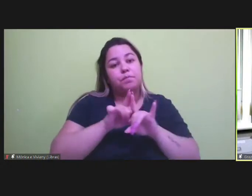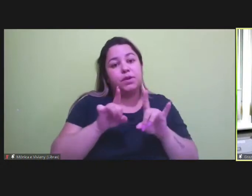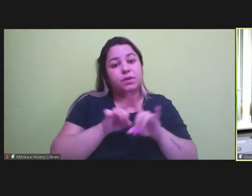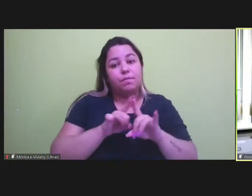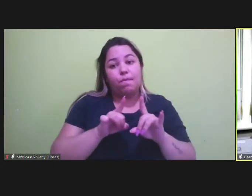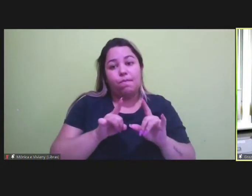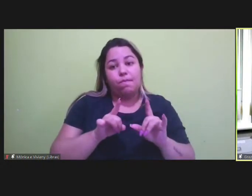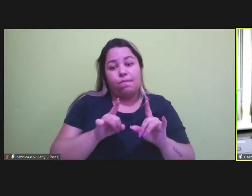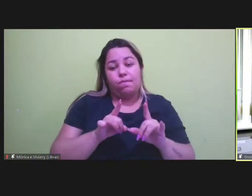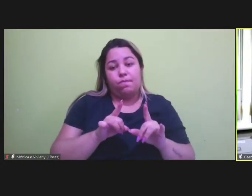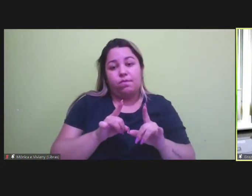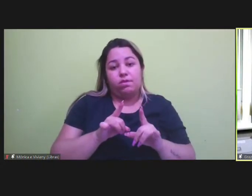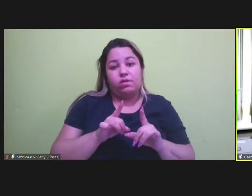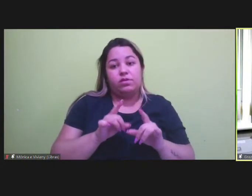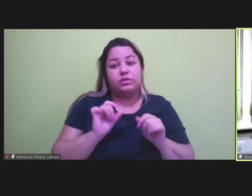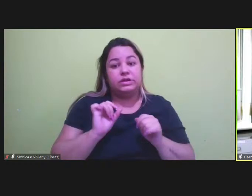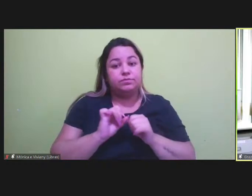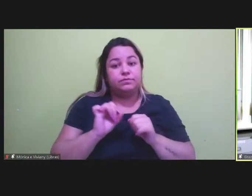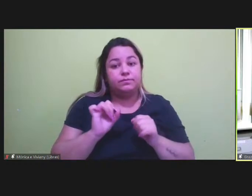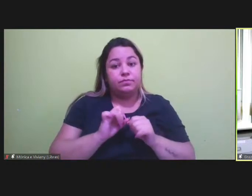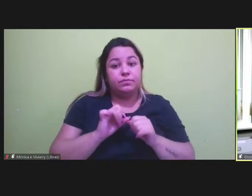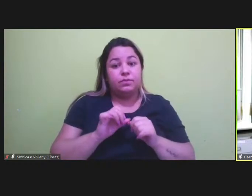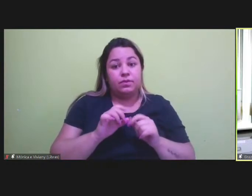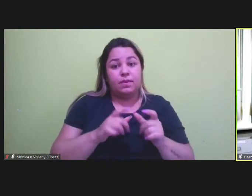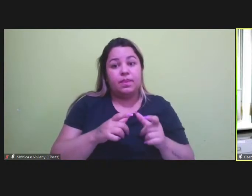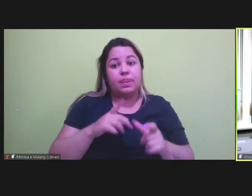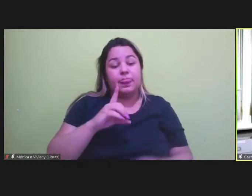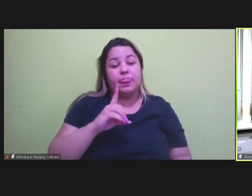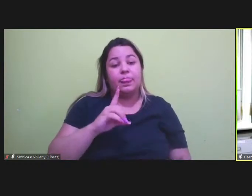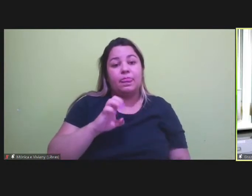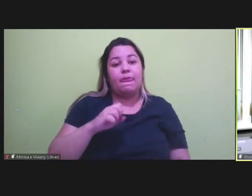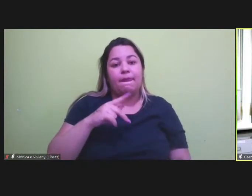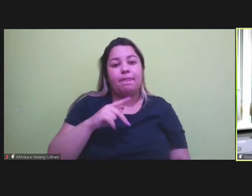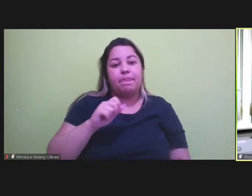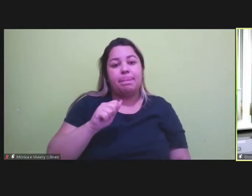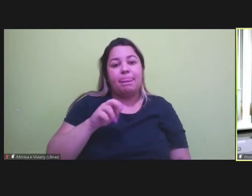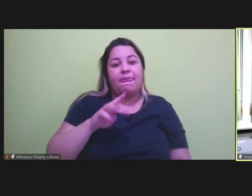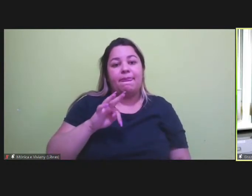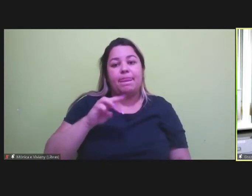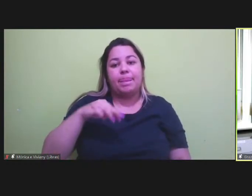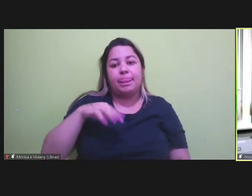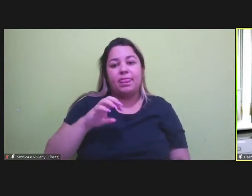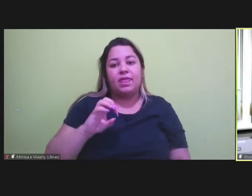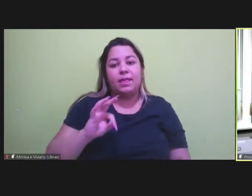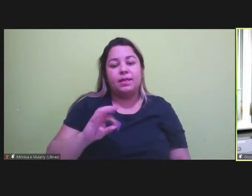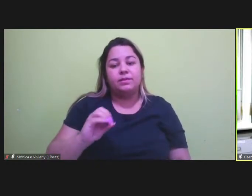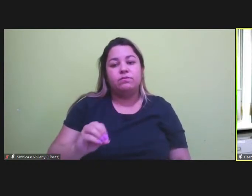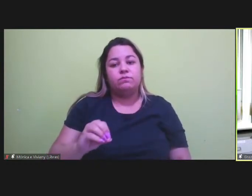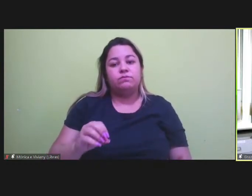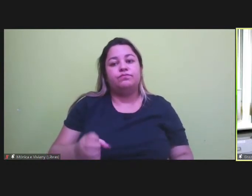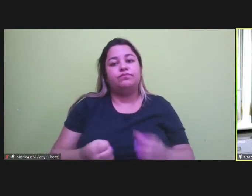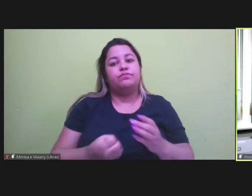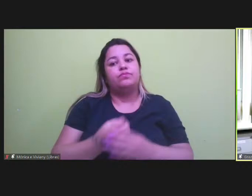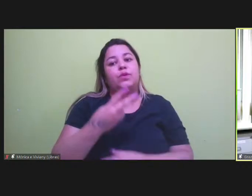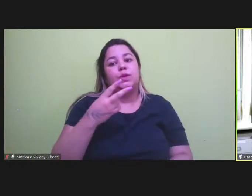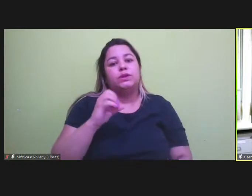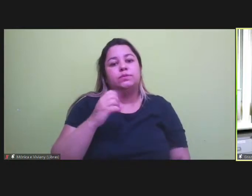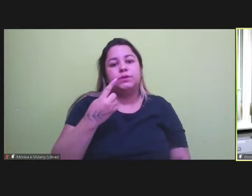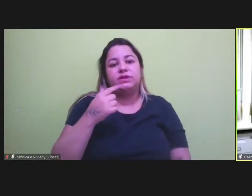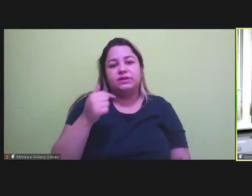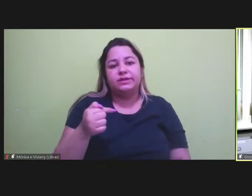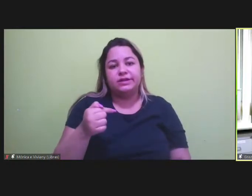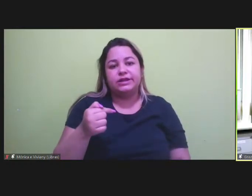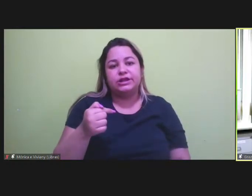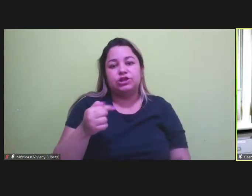DEPRUS was formed. It is a department, a new department created alongside the Secretariat of Primary